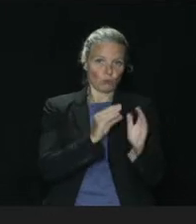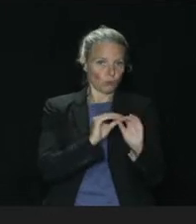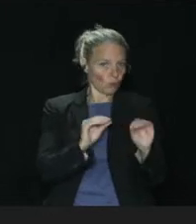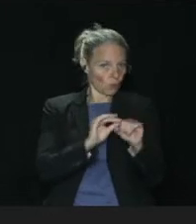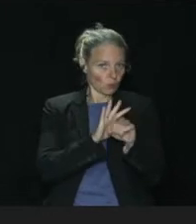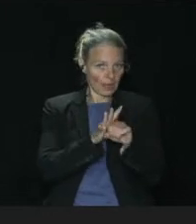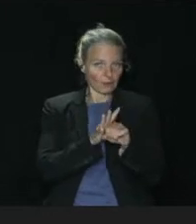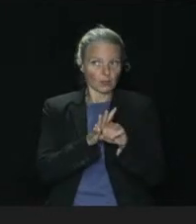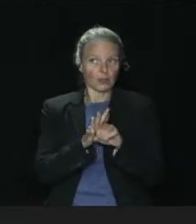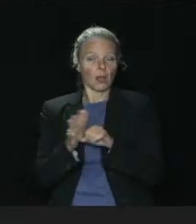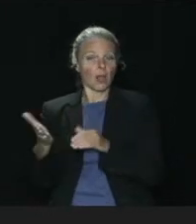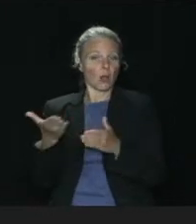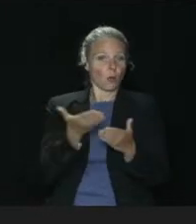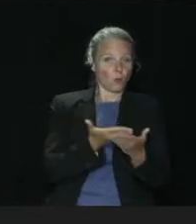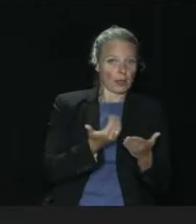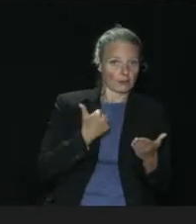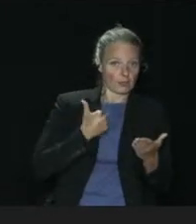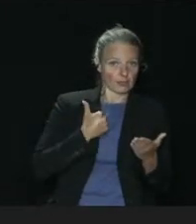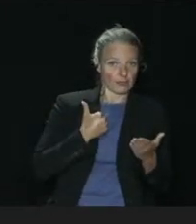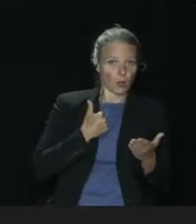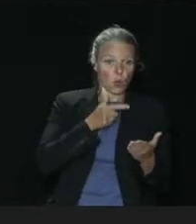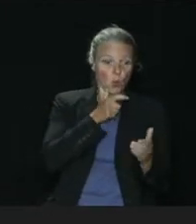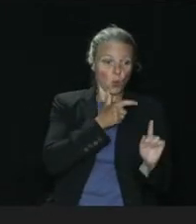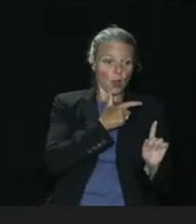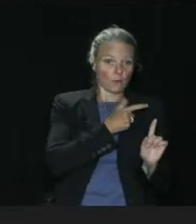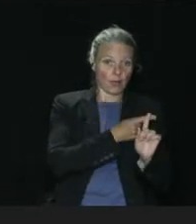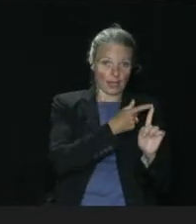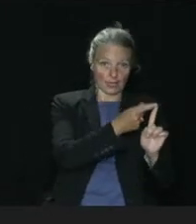individuals are exempt from the